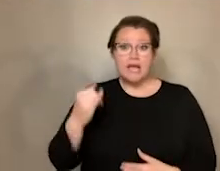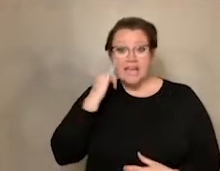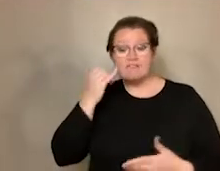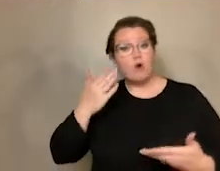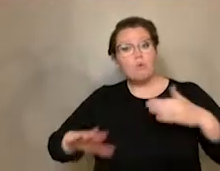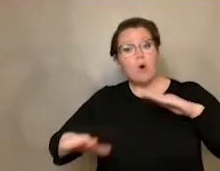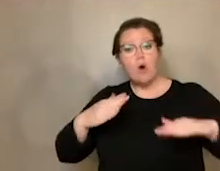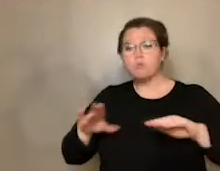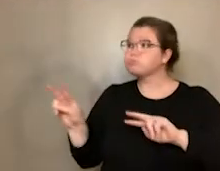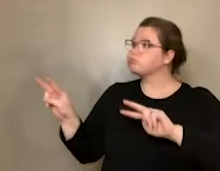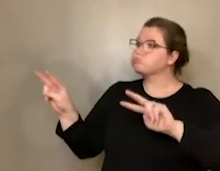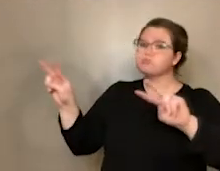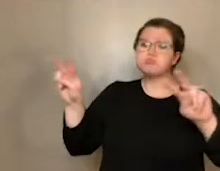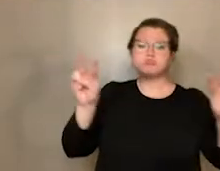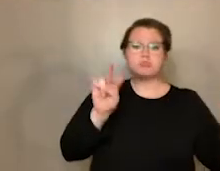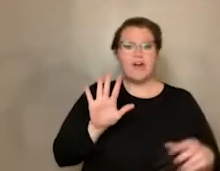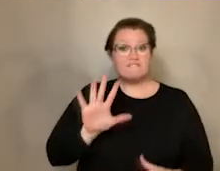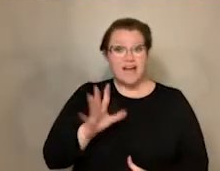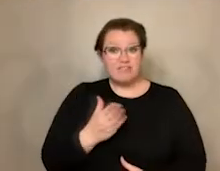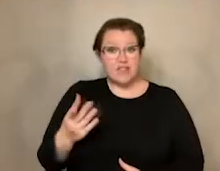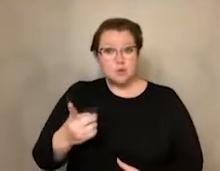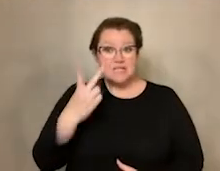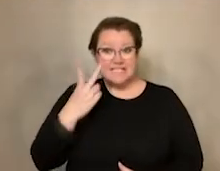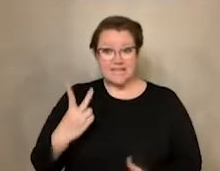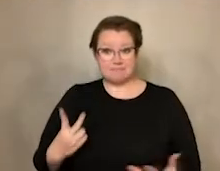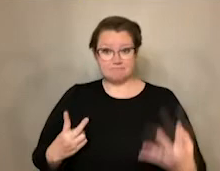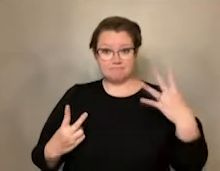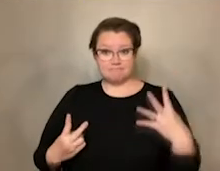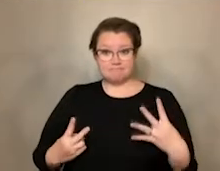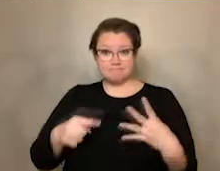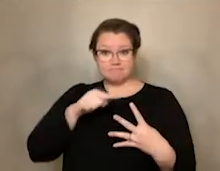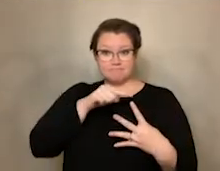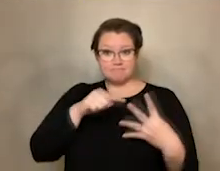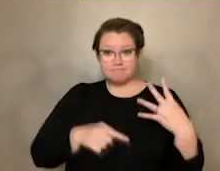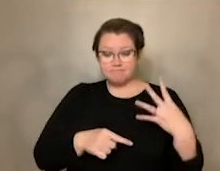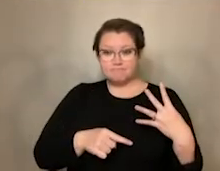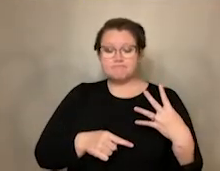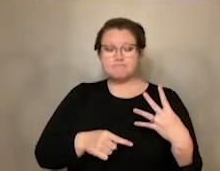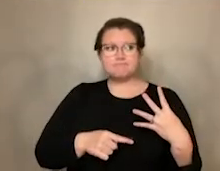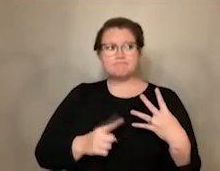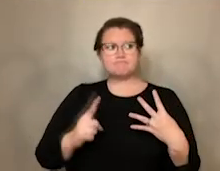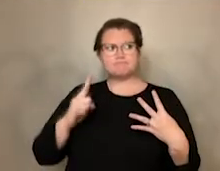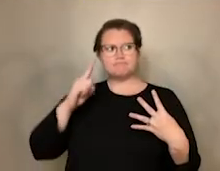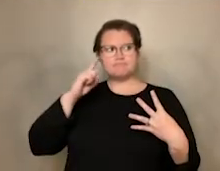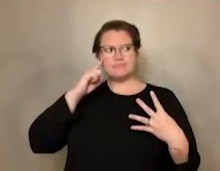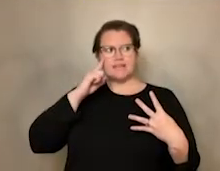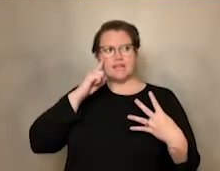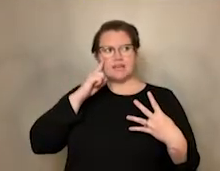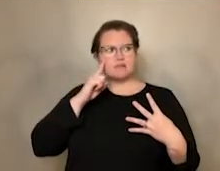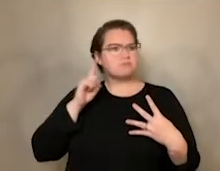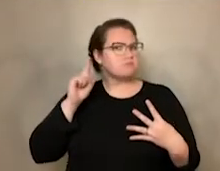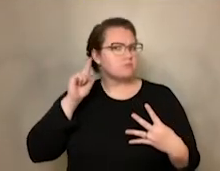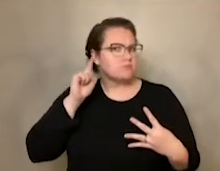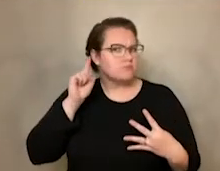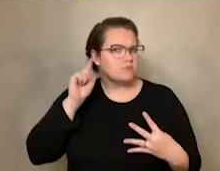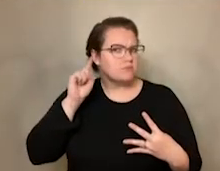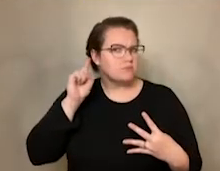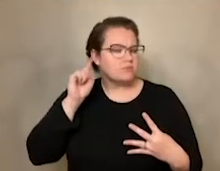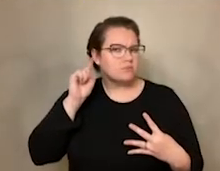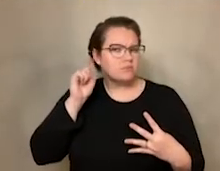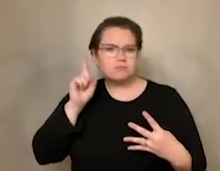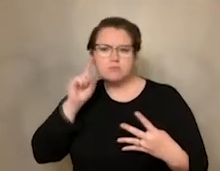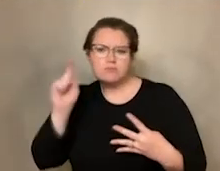at school, but it's also one of those things that it doesn't really matter your age. It's something that we can all use in different times we're feeling stress and